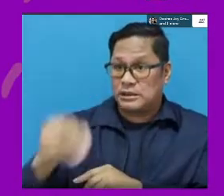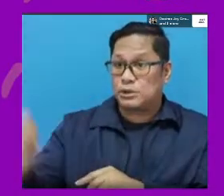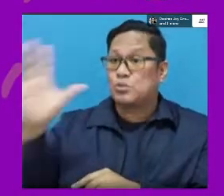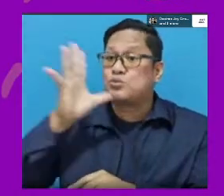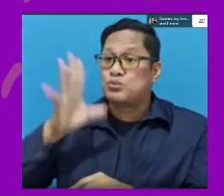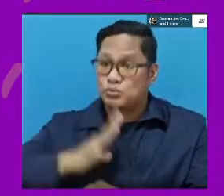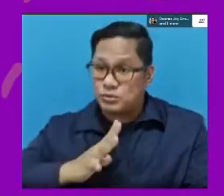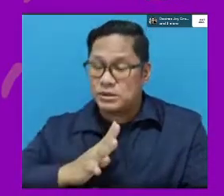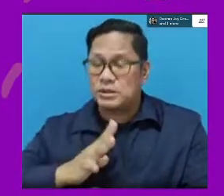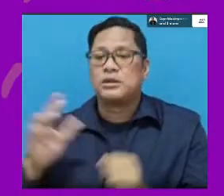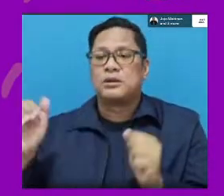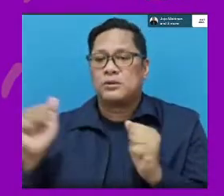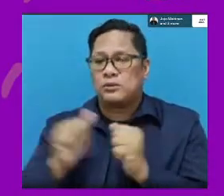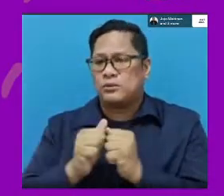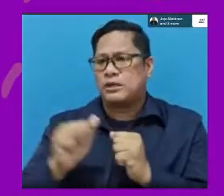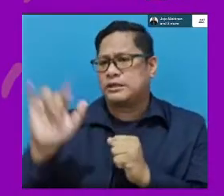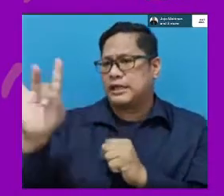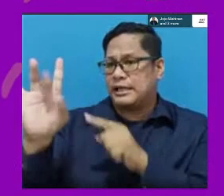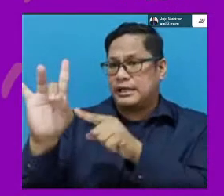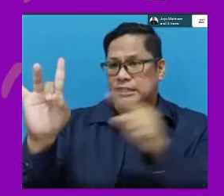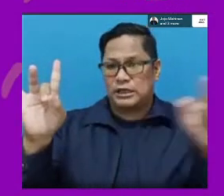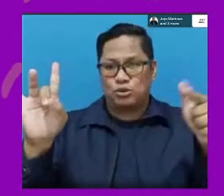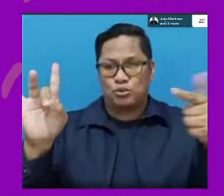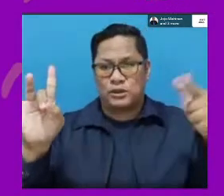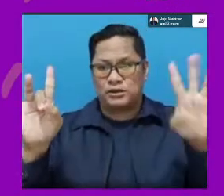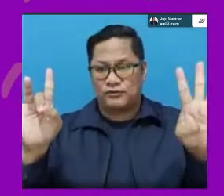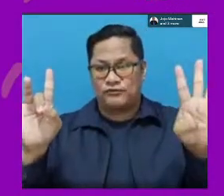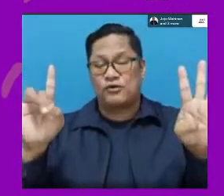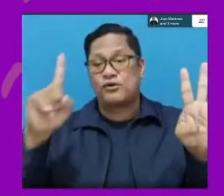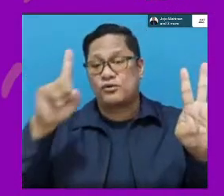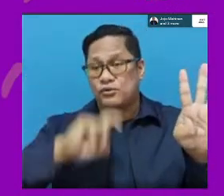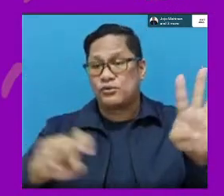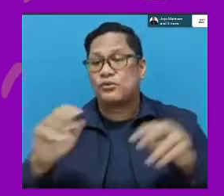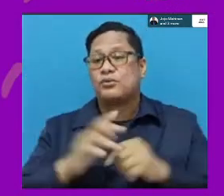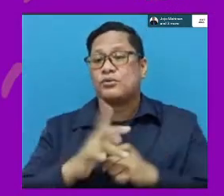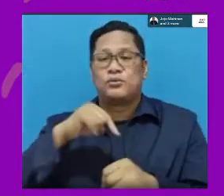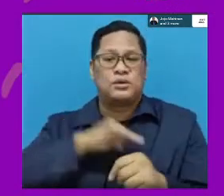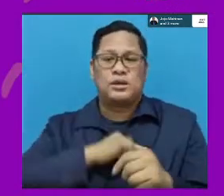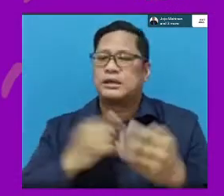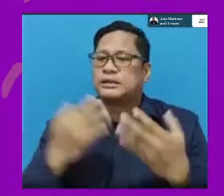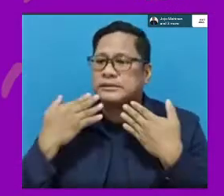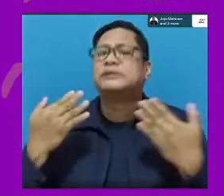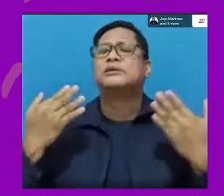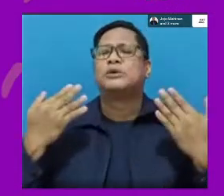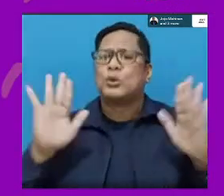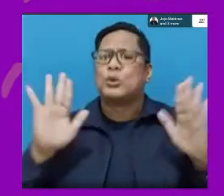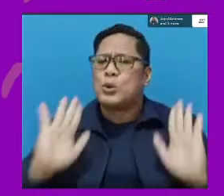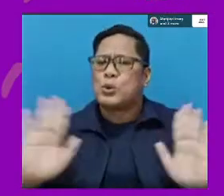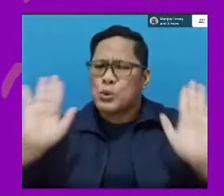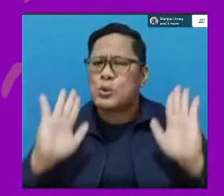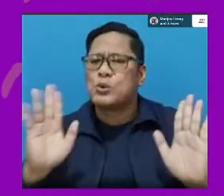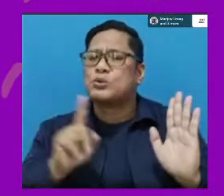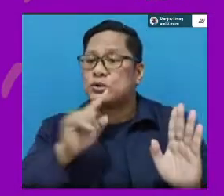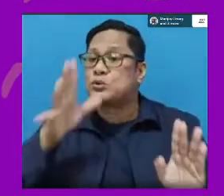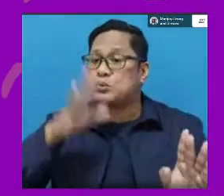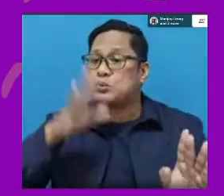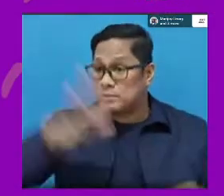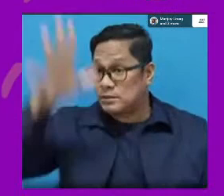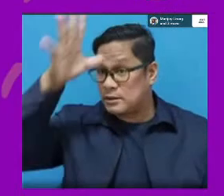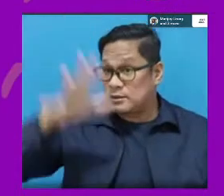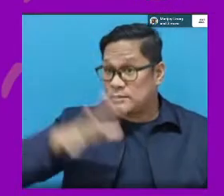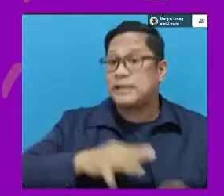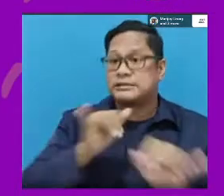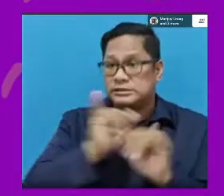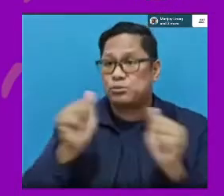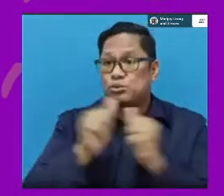median age of 18 to 24 years old. We are delighted to see both women and men, including celebrities,